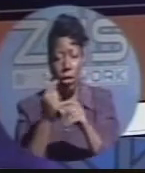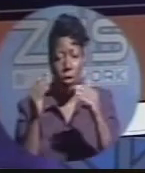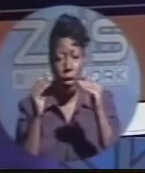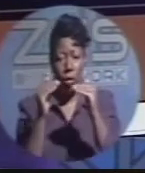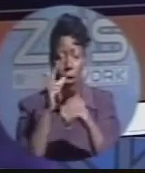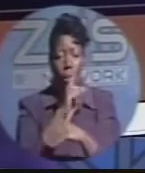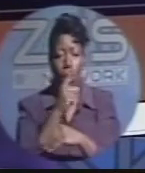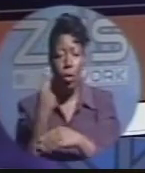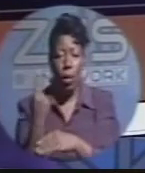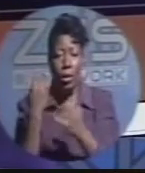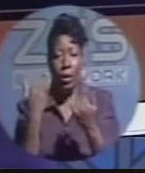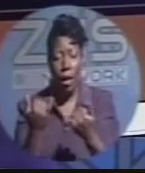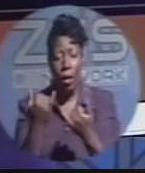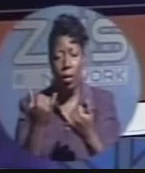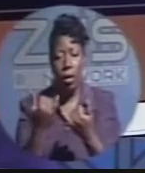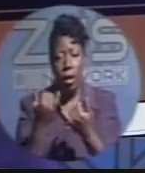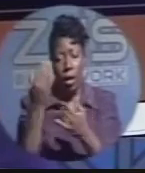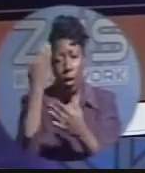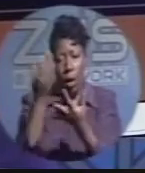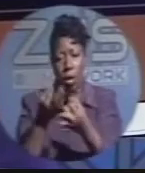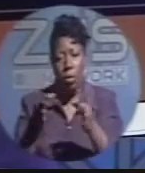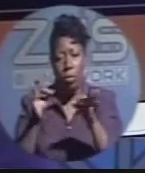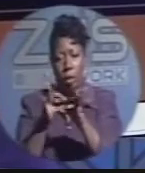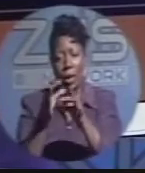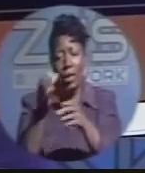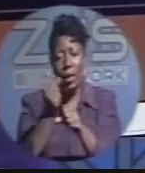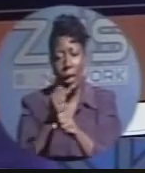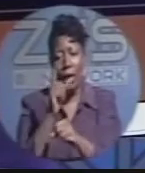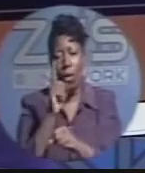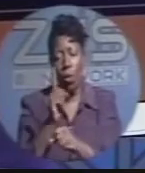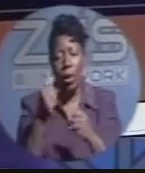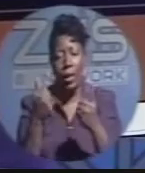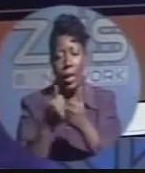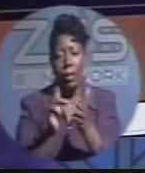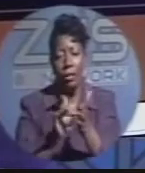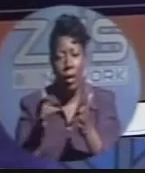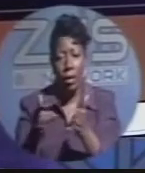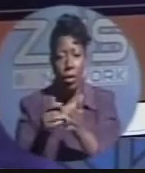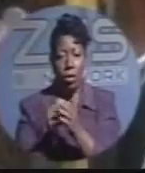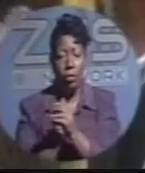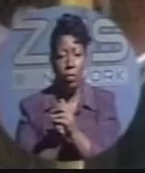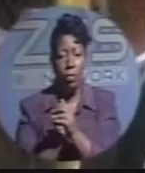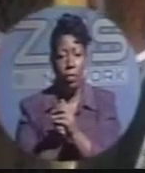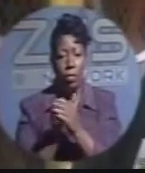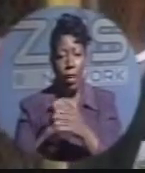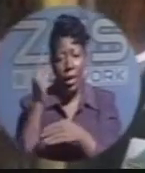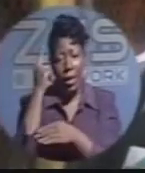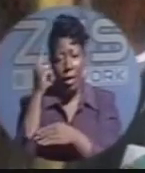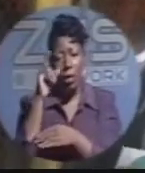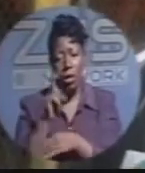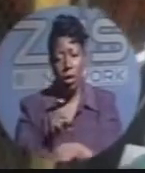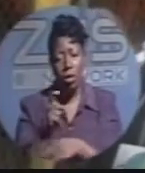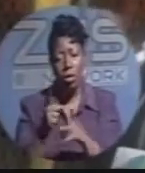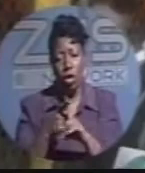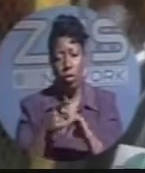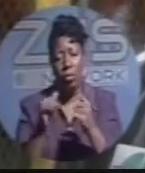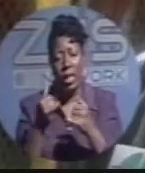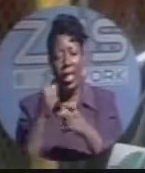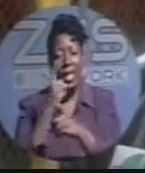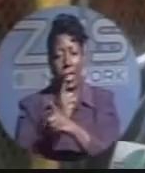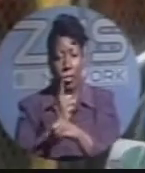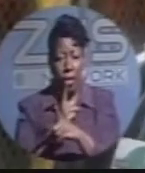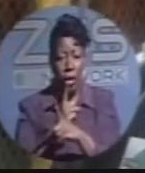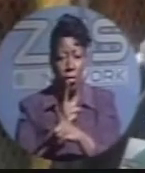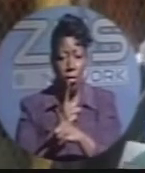team right now knows how pivotal it is to take that one game advantage. Well, I think we need to play defense. Our defense has